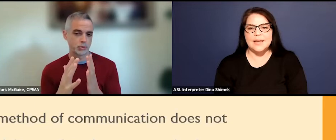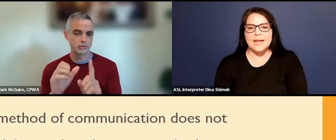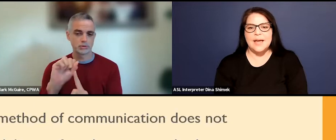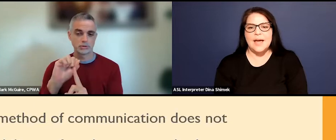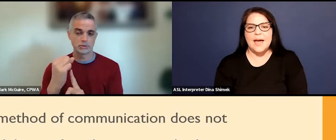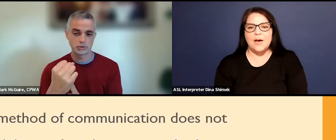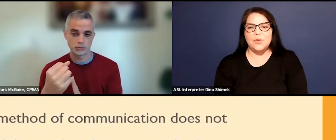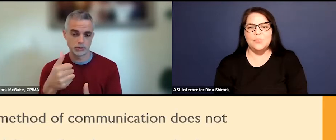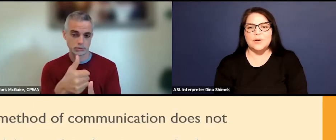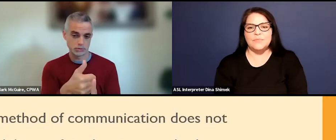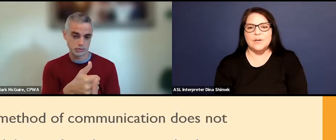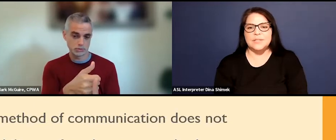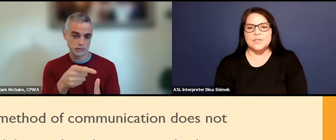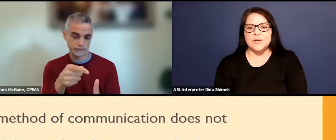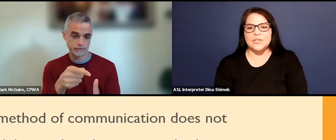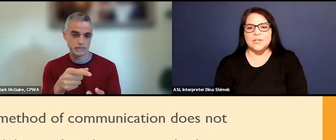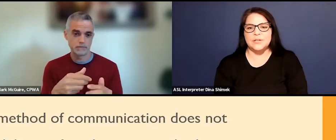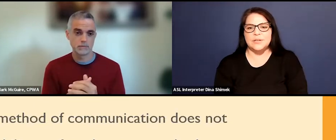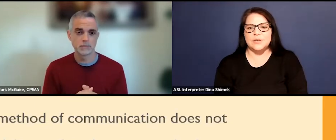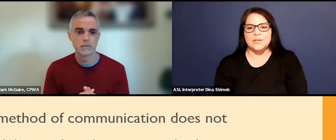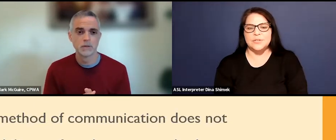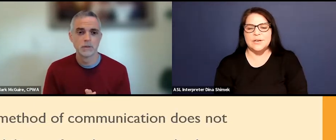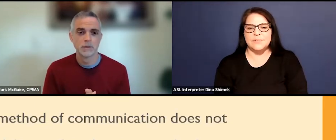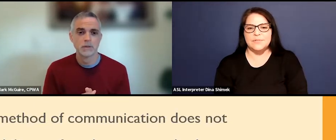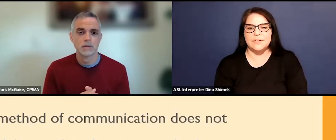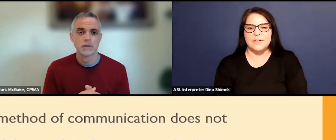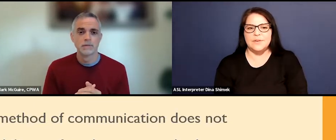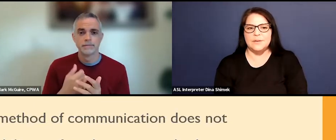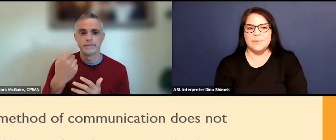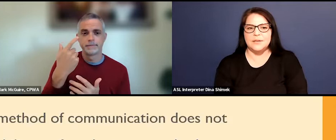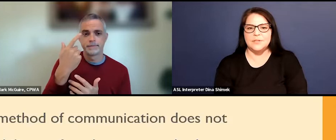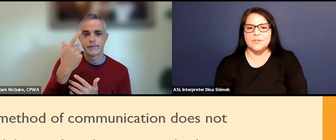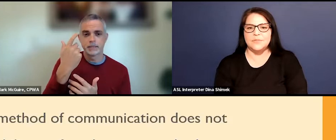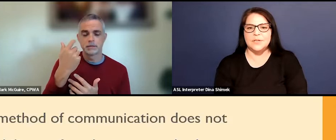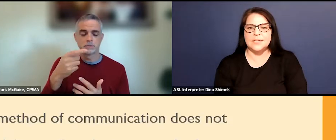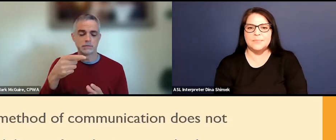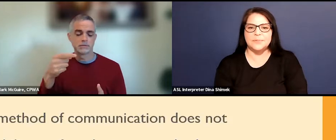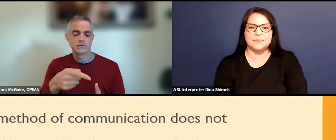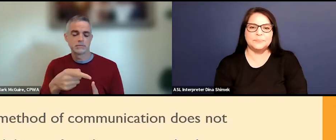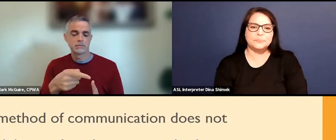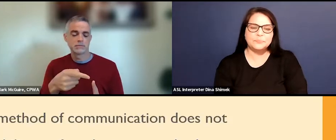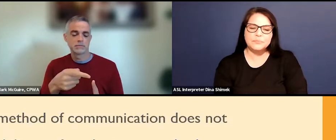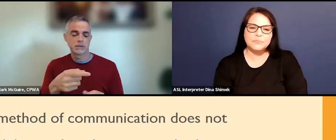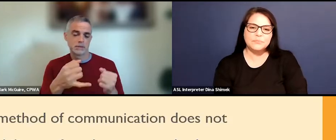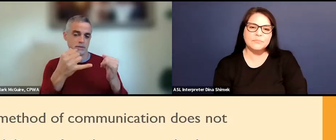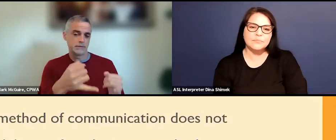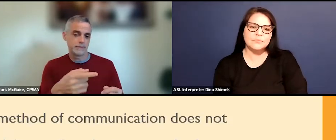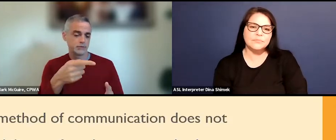today, how you would confront a situation yourself if need be. So for example,